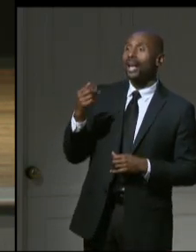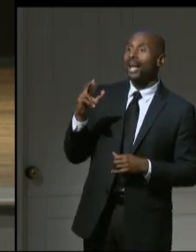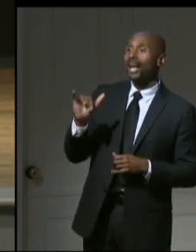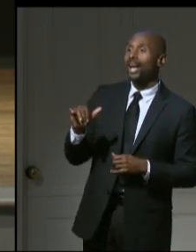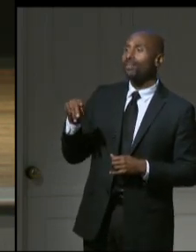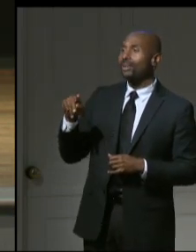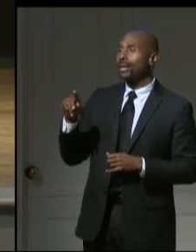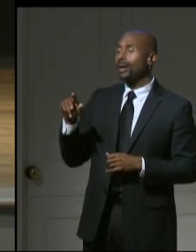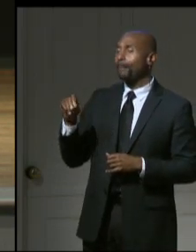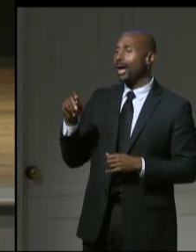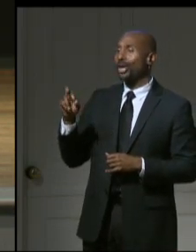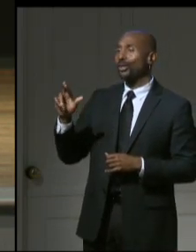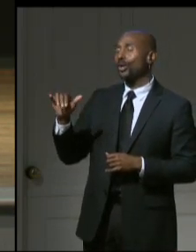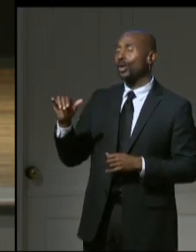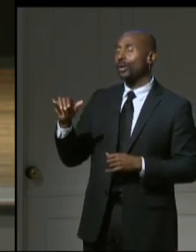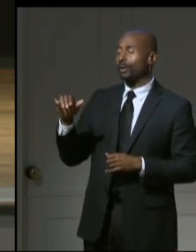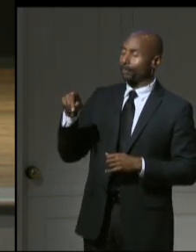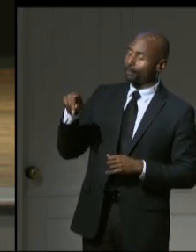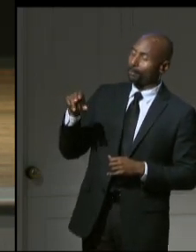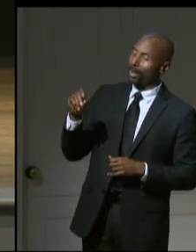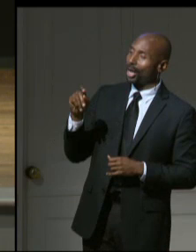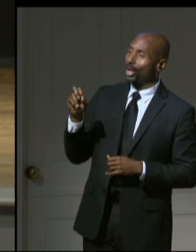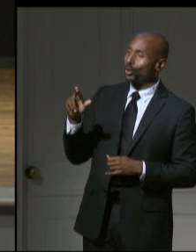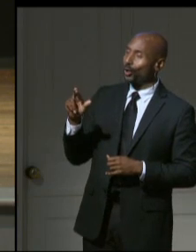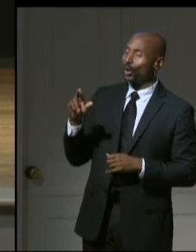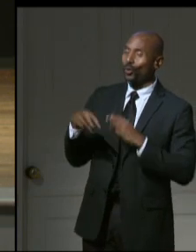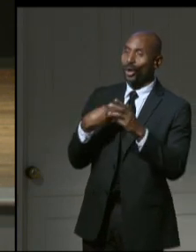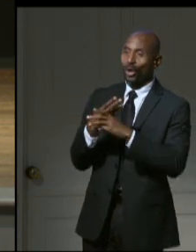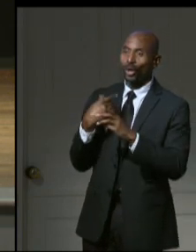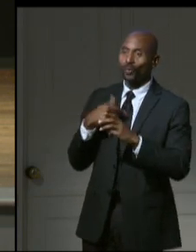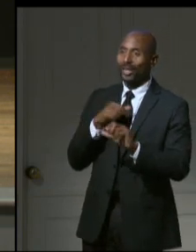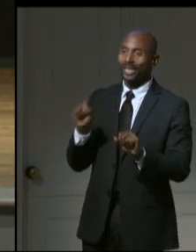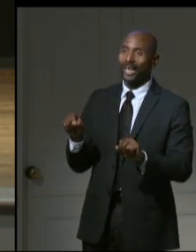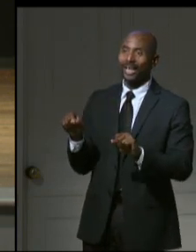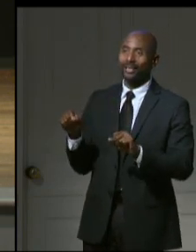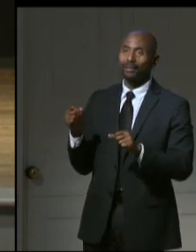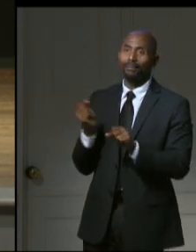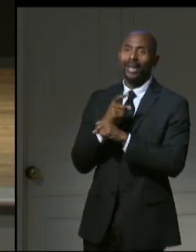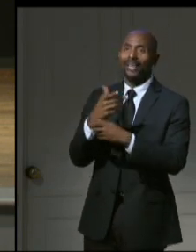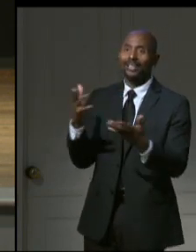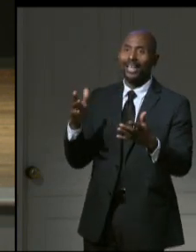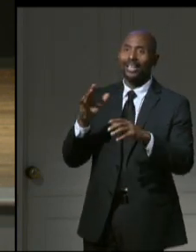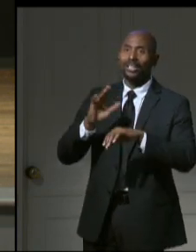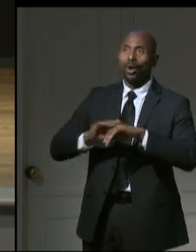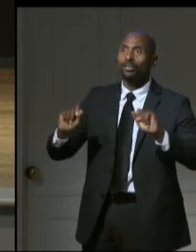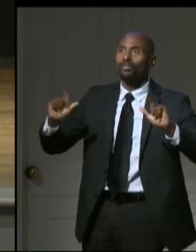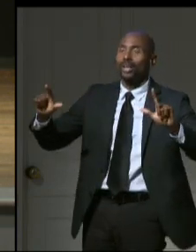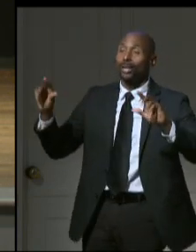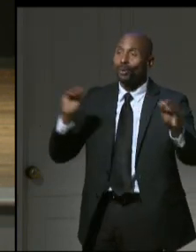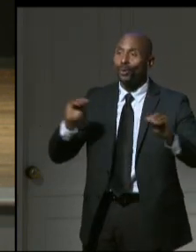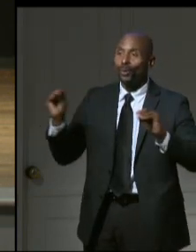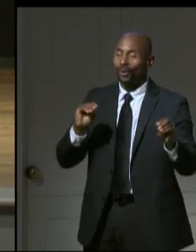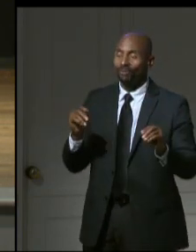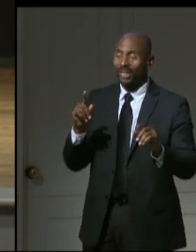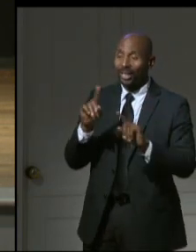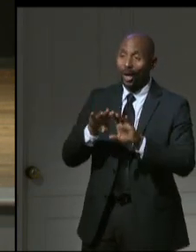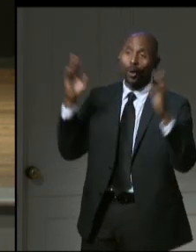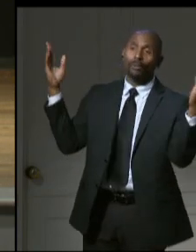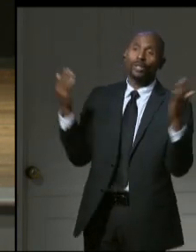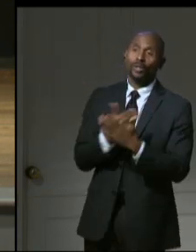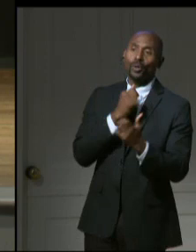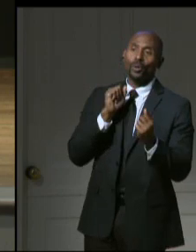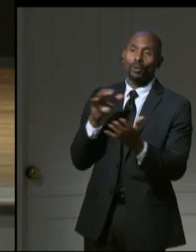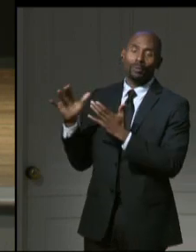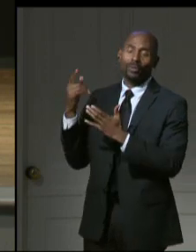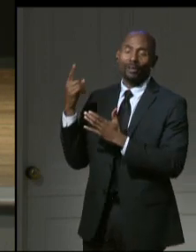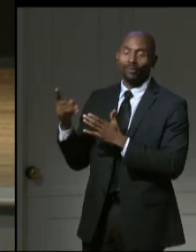and all. And so it just opens up so many more possibilities and ways to tell stories that we couldn't do in the past.